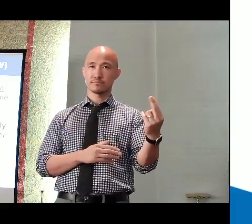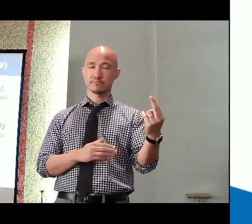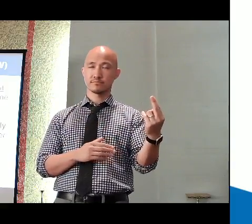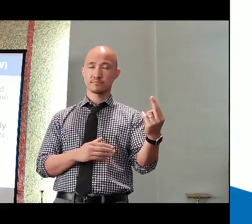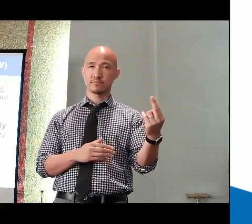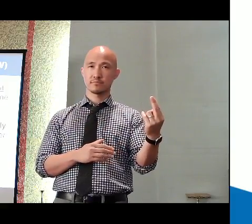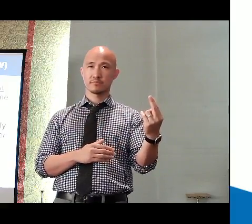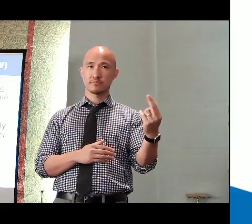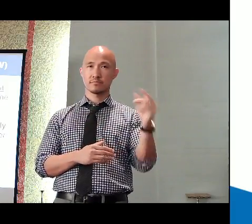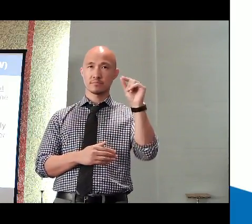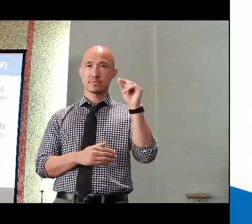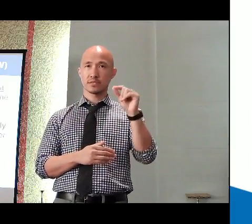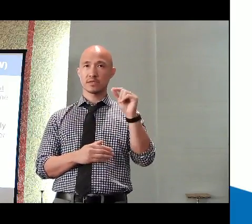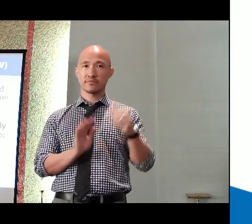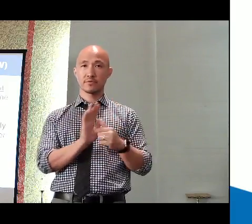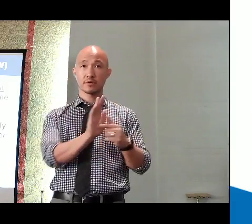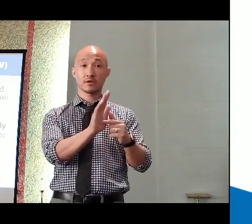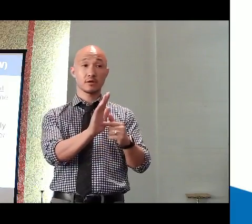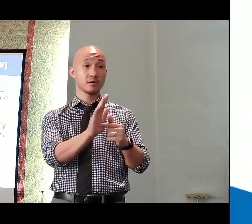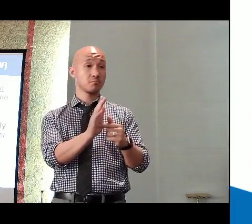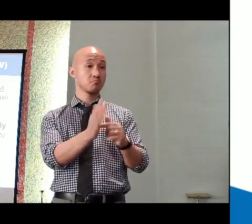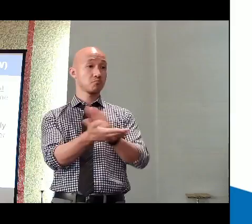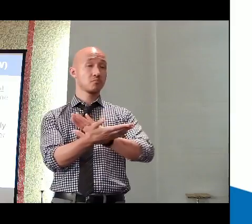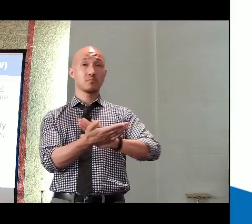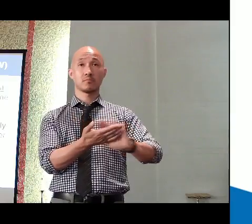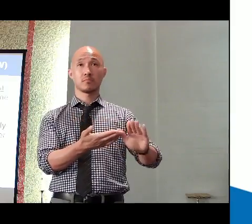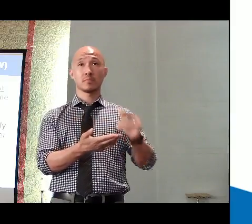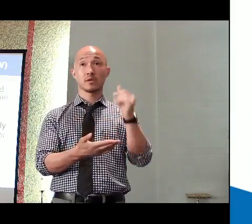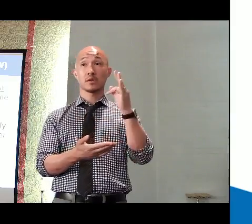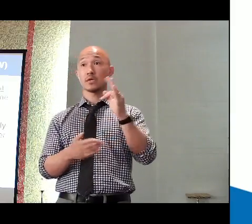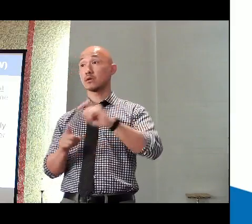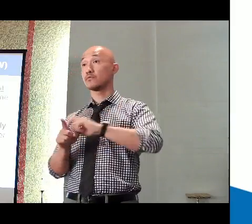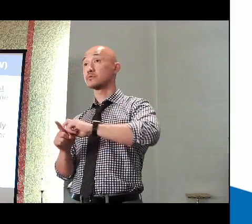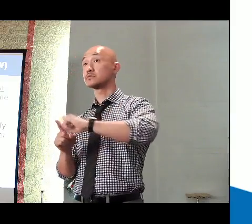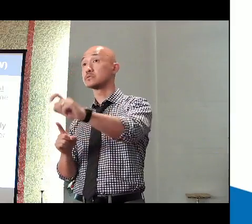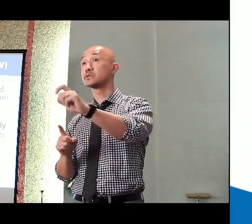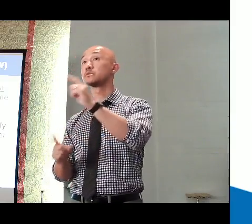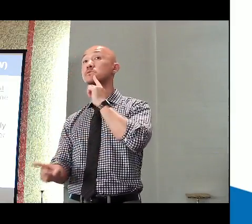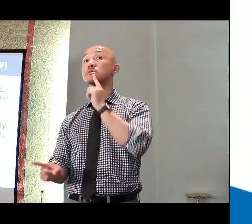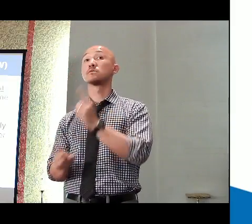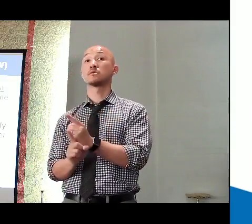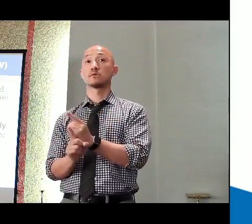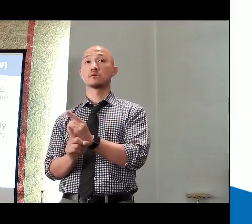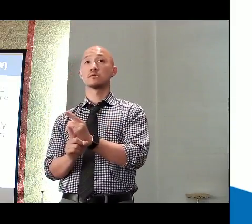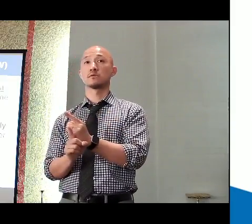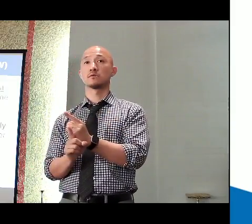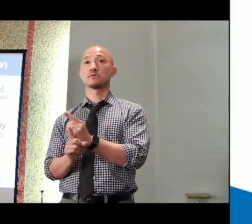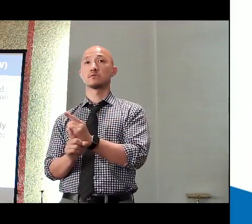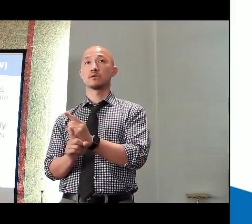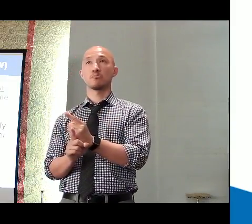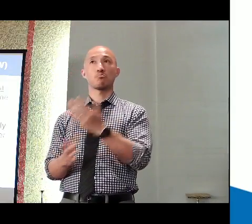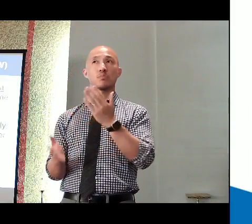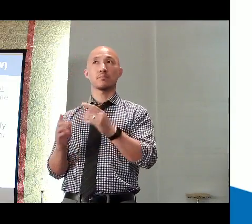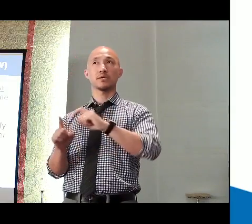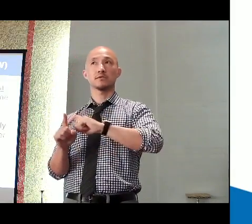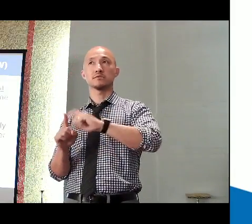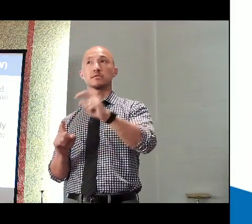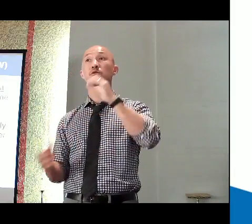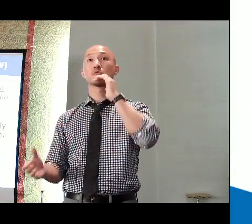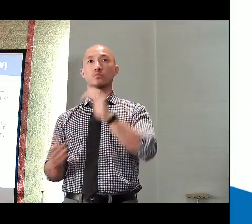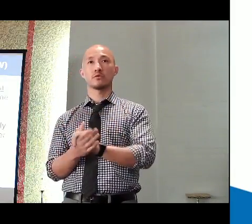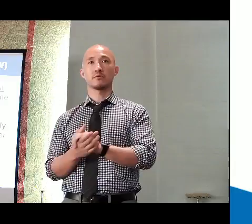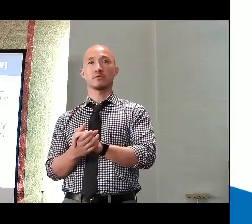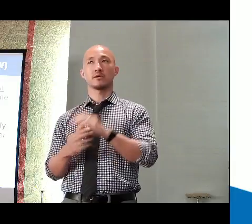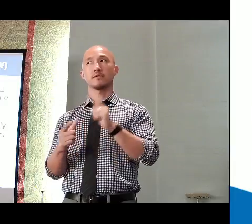purity. If I text or email a sister or a woman, I include her husband if she has one in that email